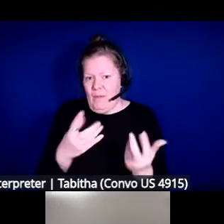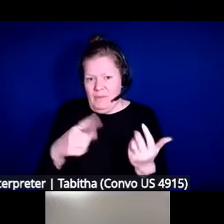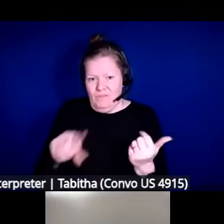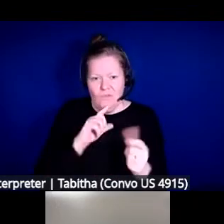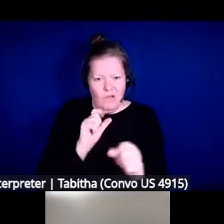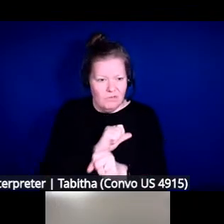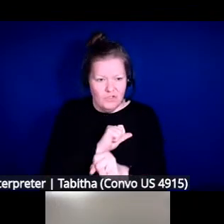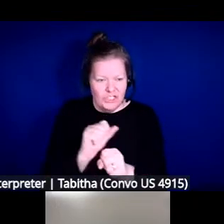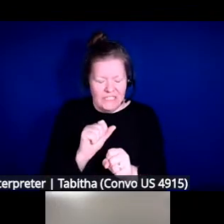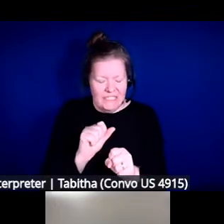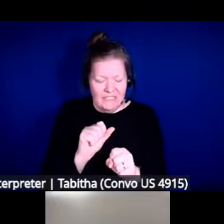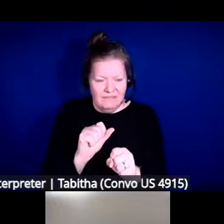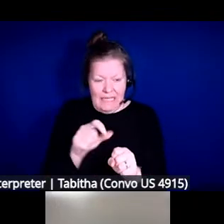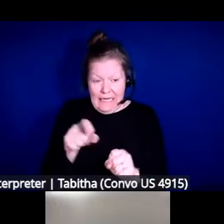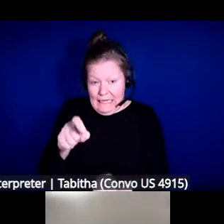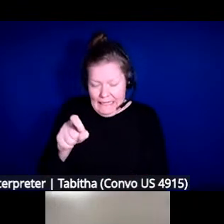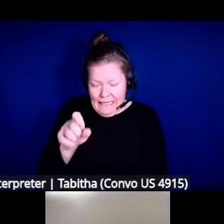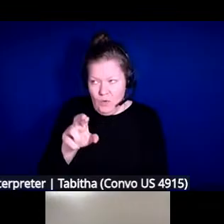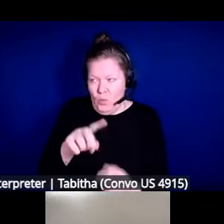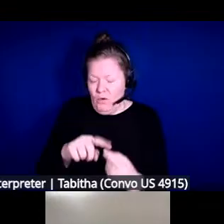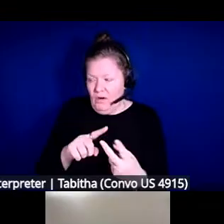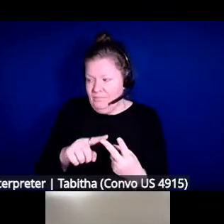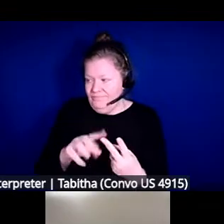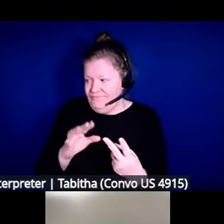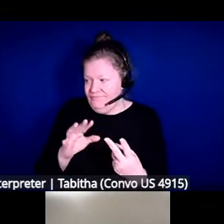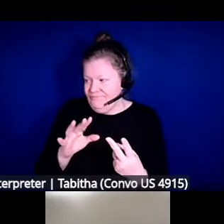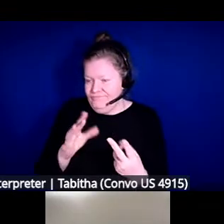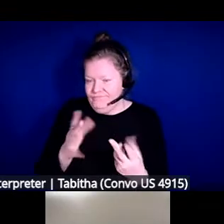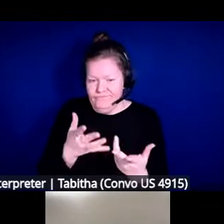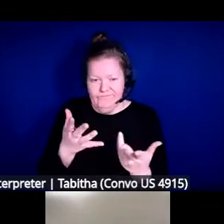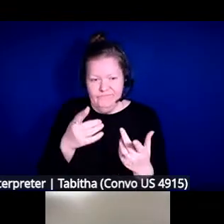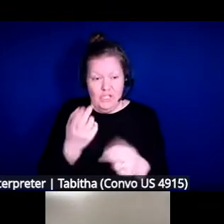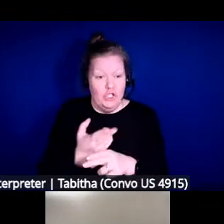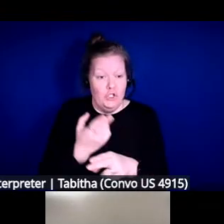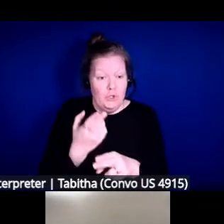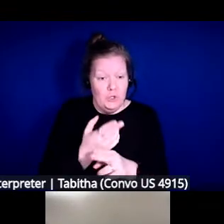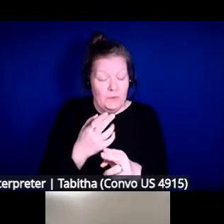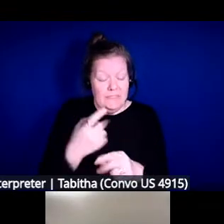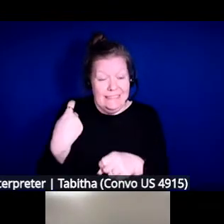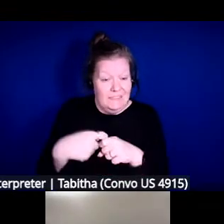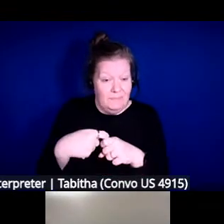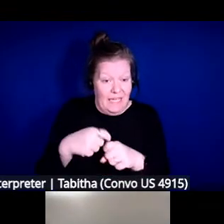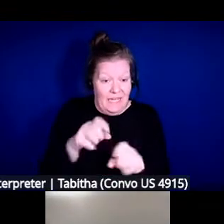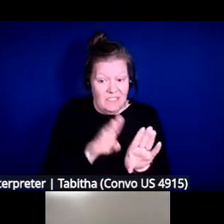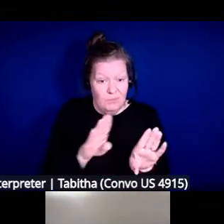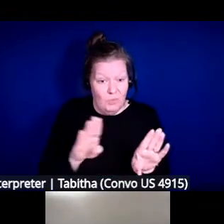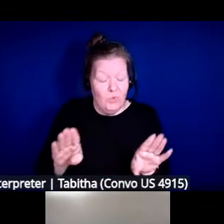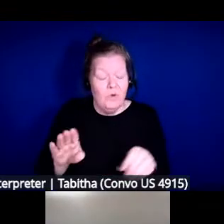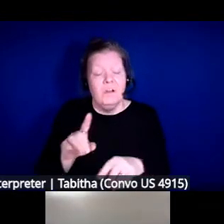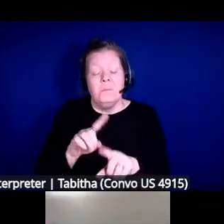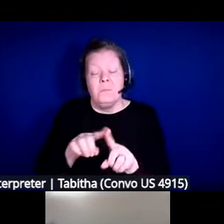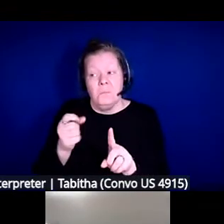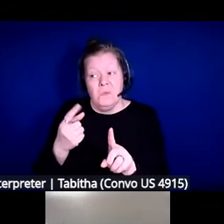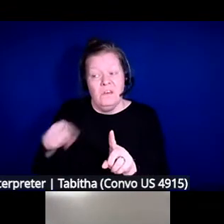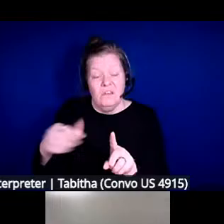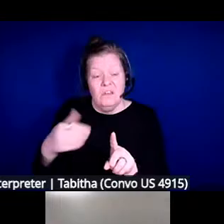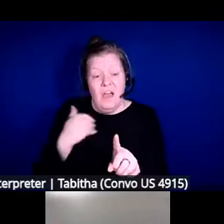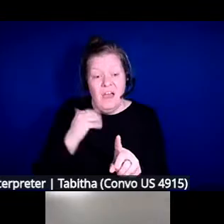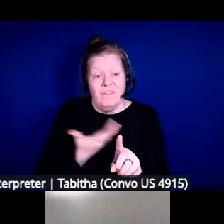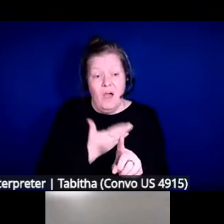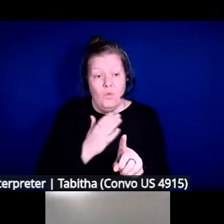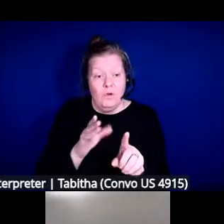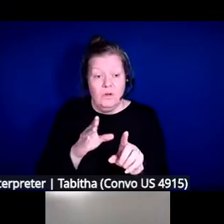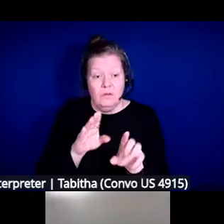actually need or would happen to use the Spanish boards, but they've got our boards